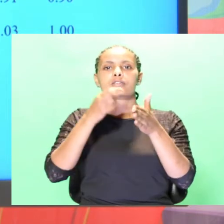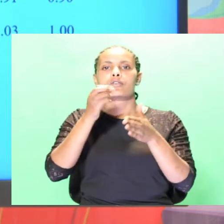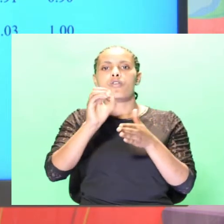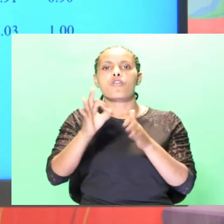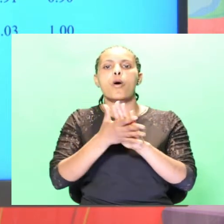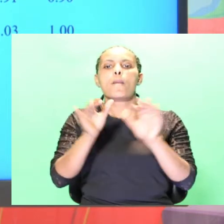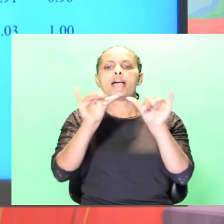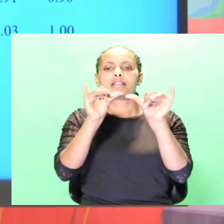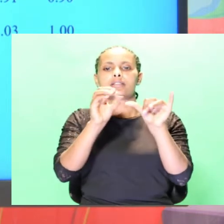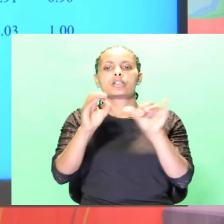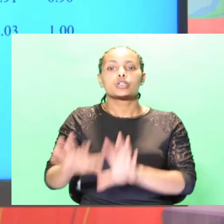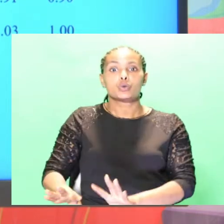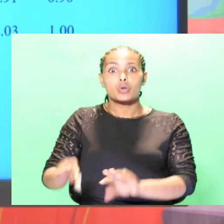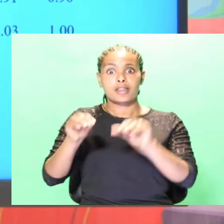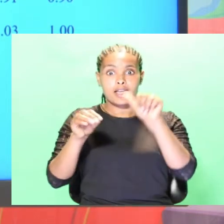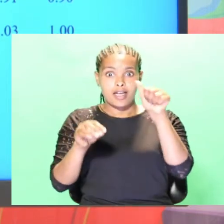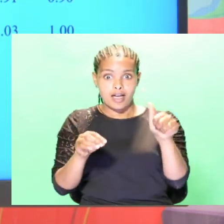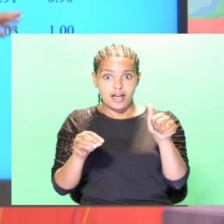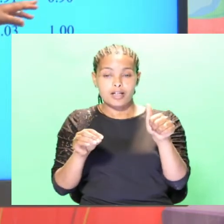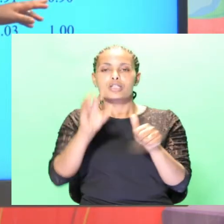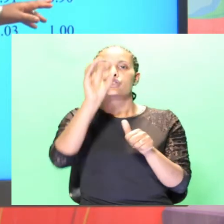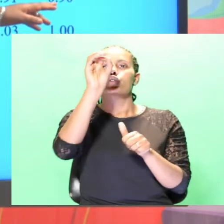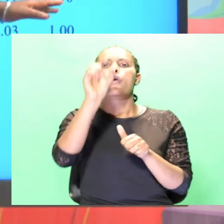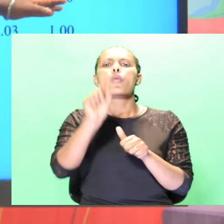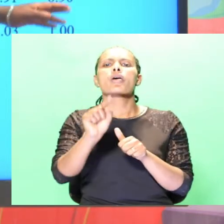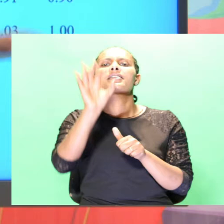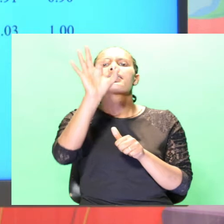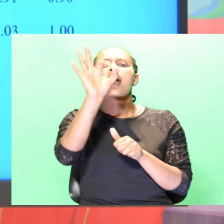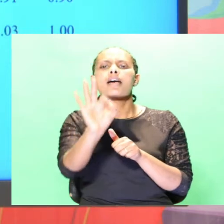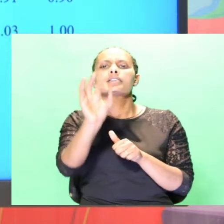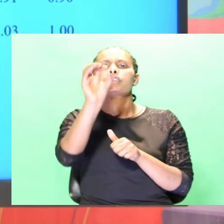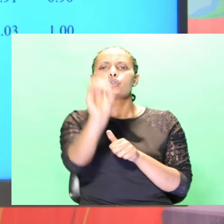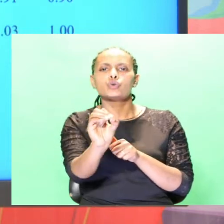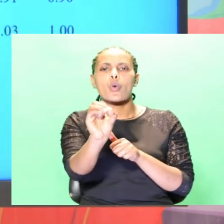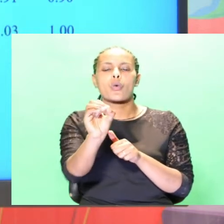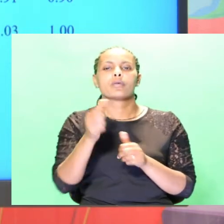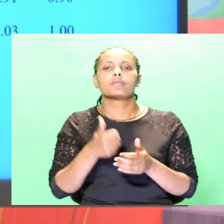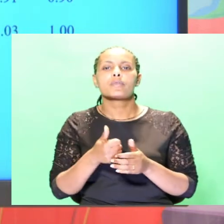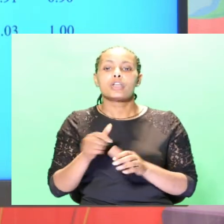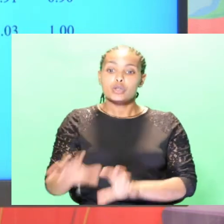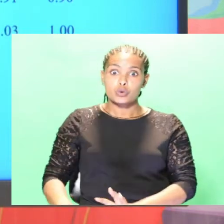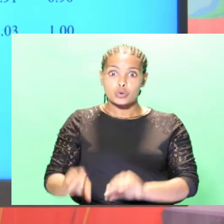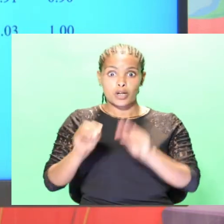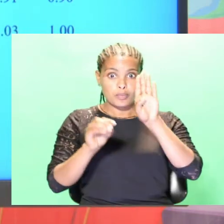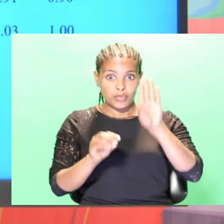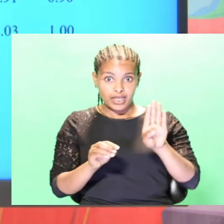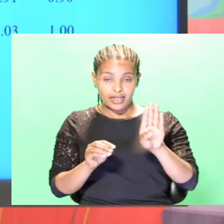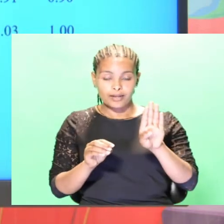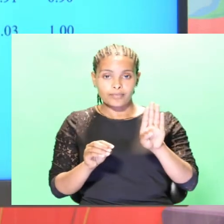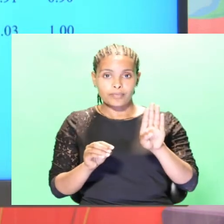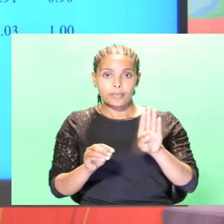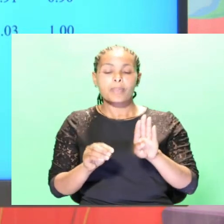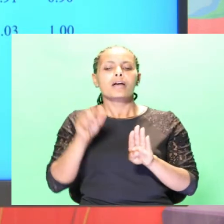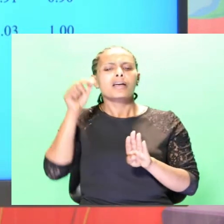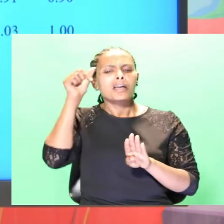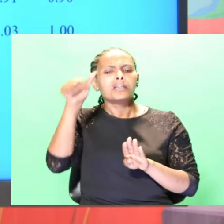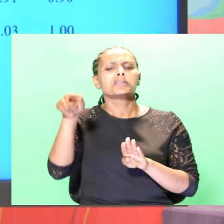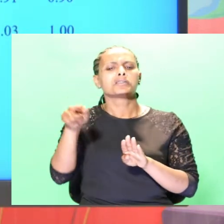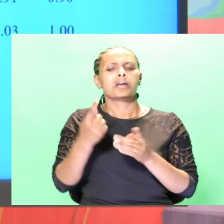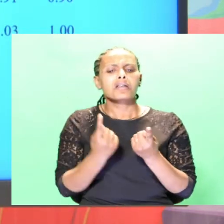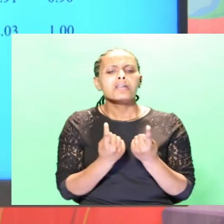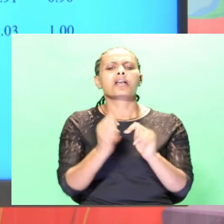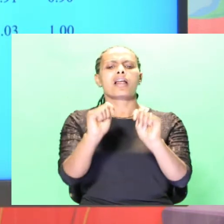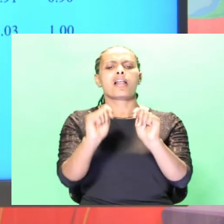of measurements of student A is 0.90. Student B in his or